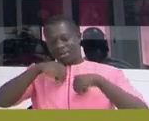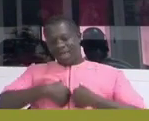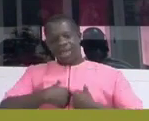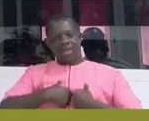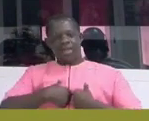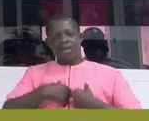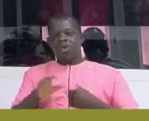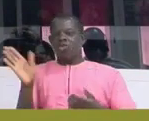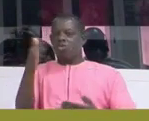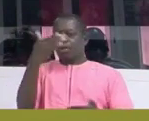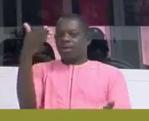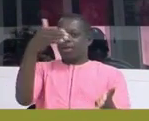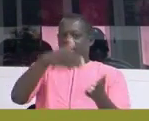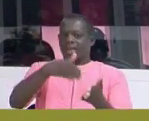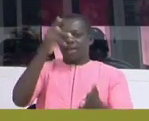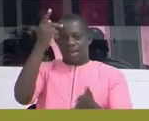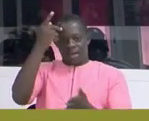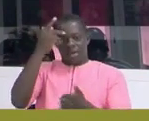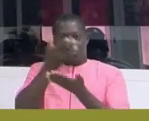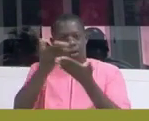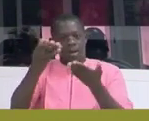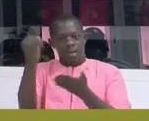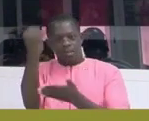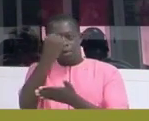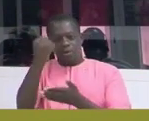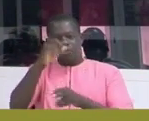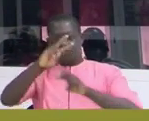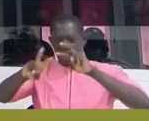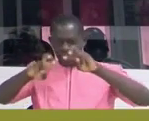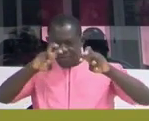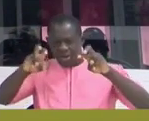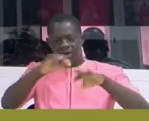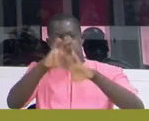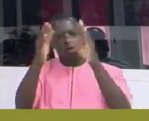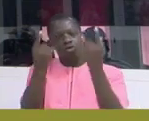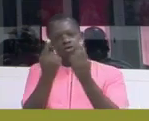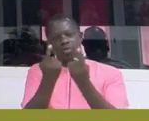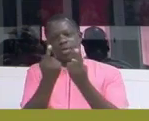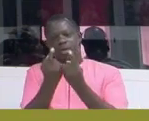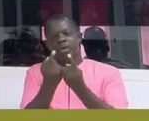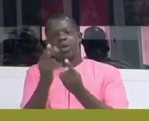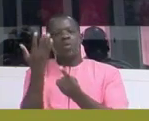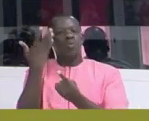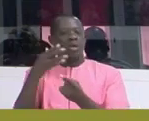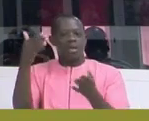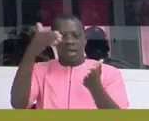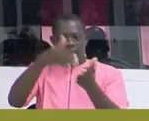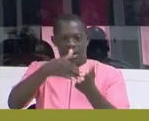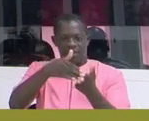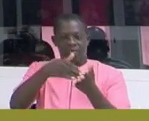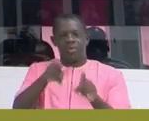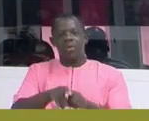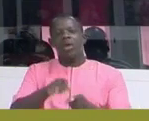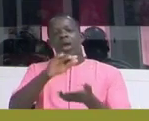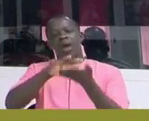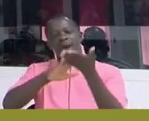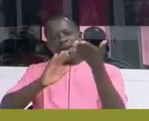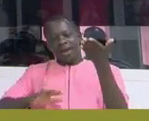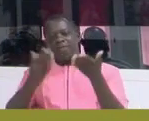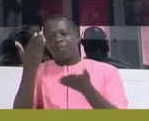tired of going to Canada because we were looking out for something. When we